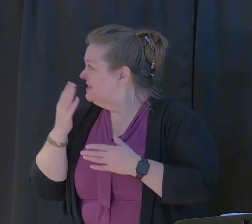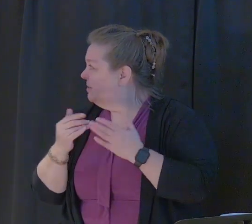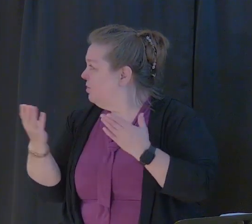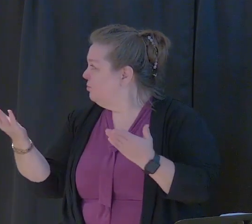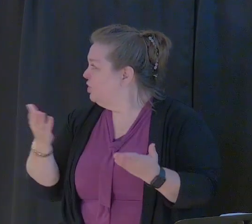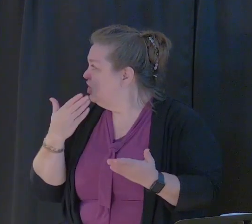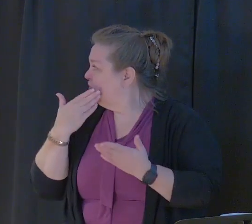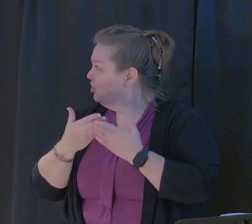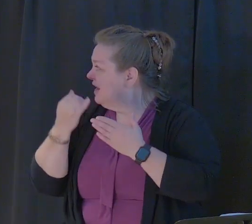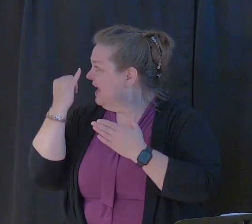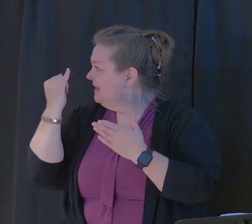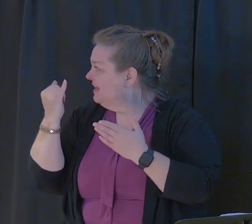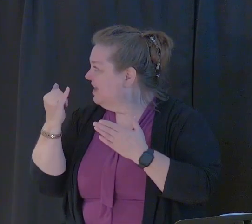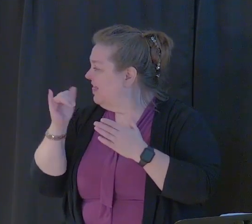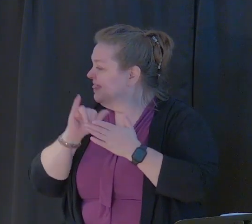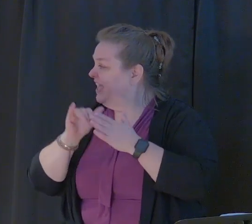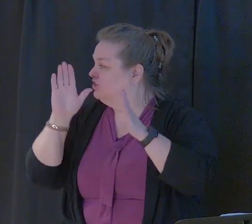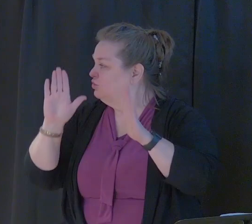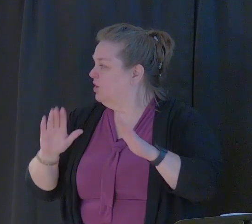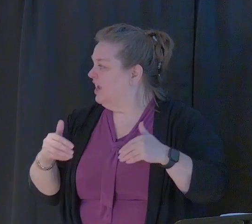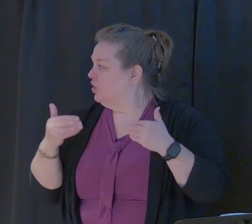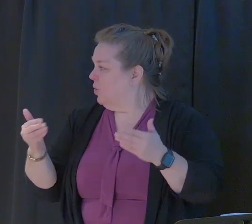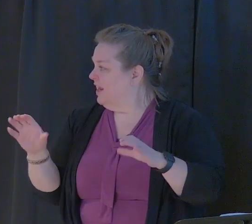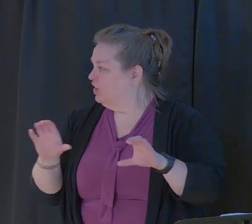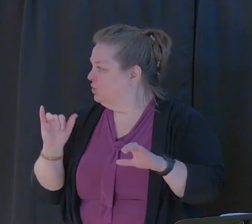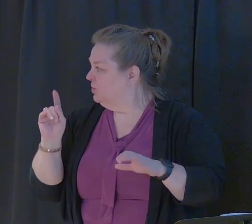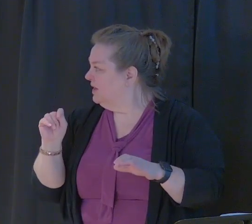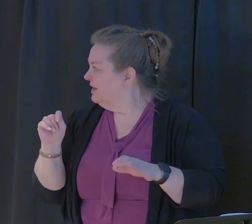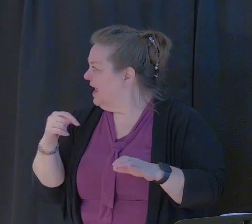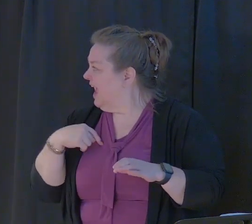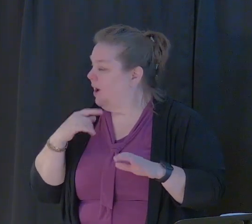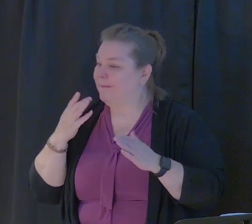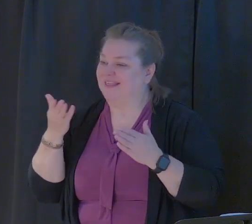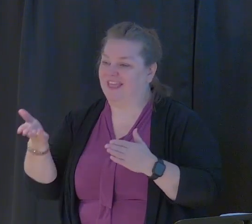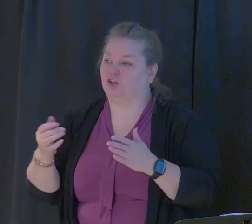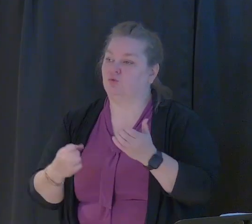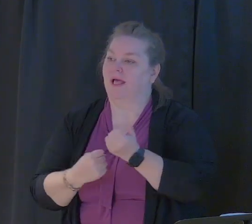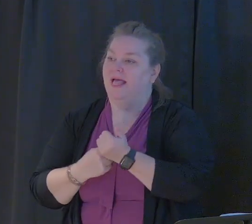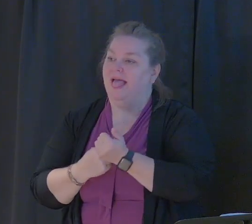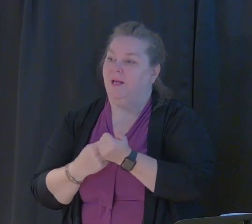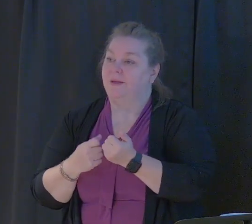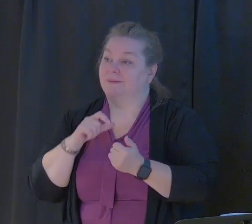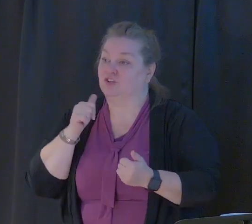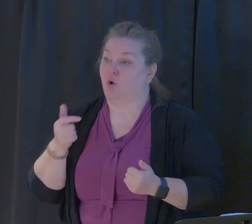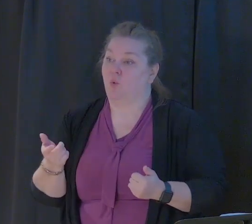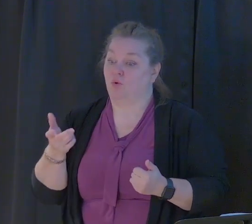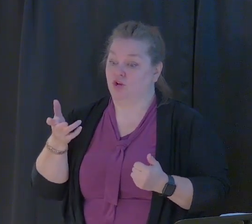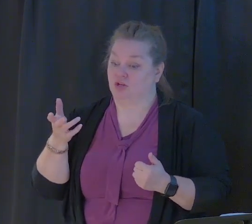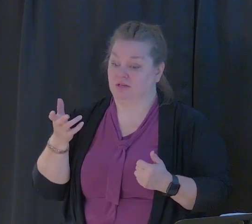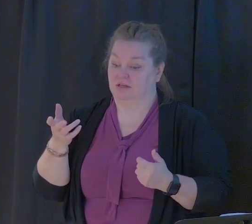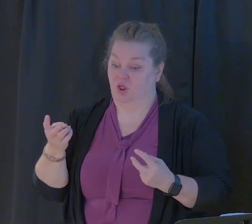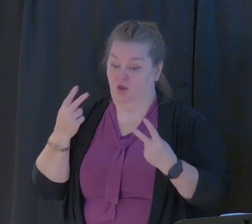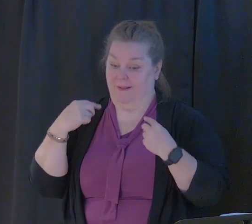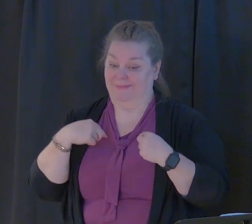idea and says, that's great, go ahead and do it. I'll be there to help you, but don't look for me to do it.